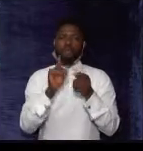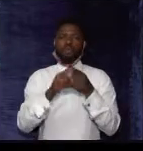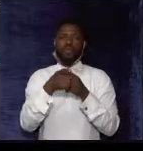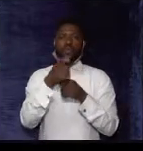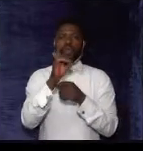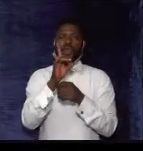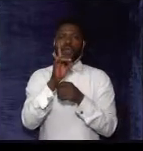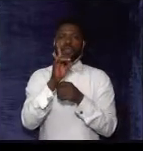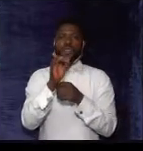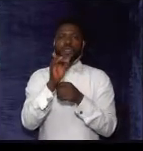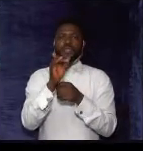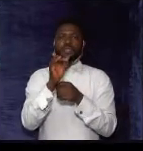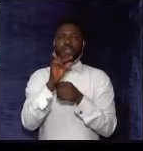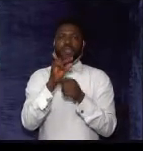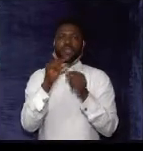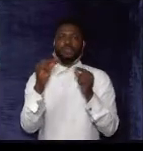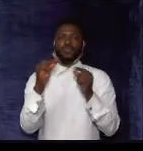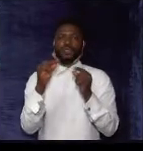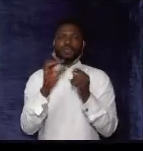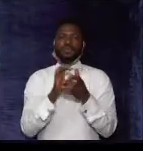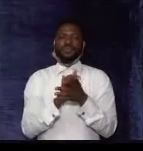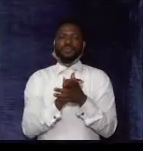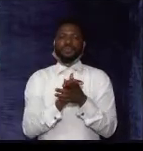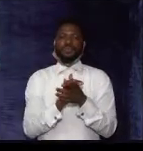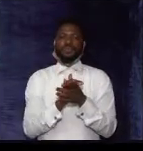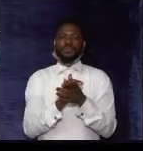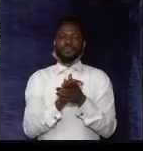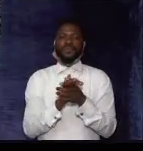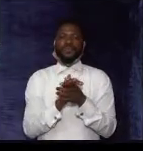up to 180 degrees.